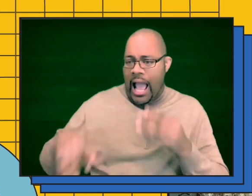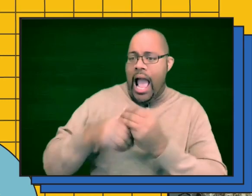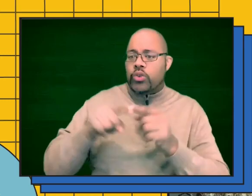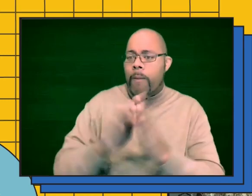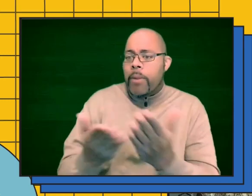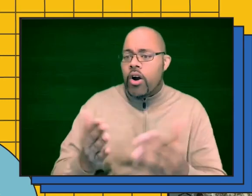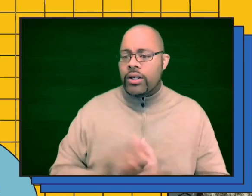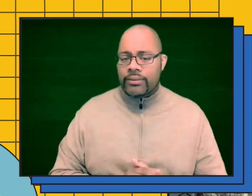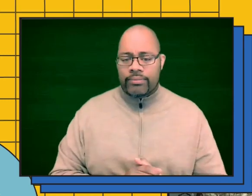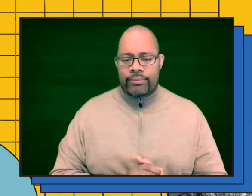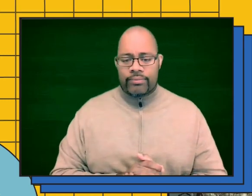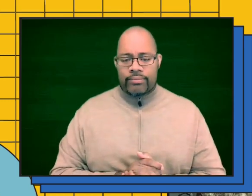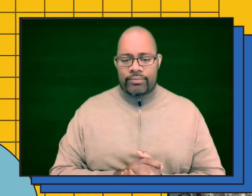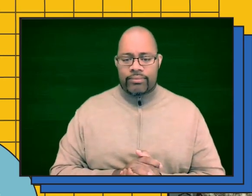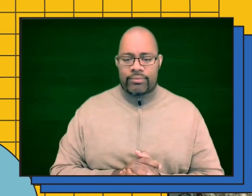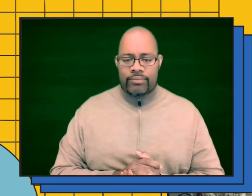Press.